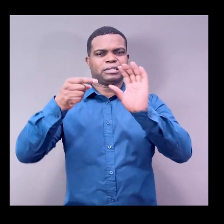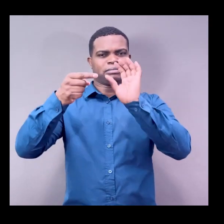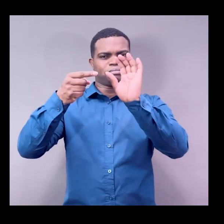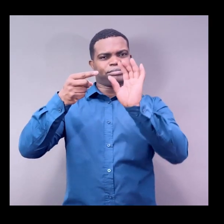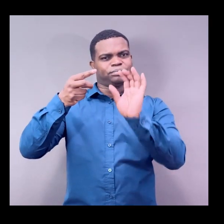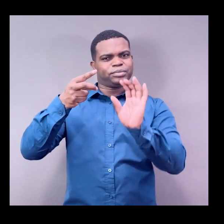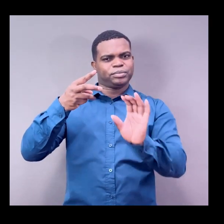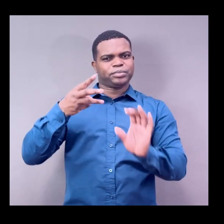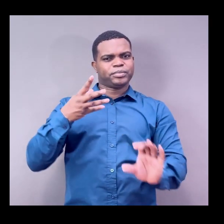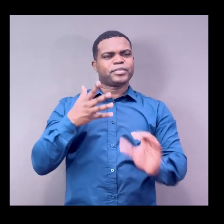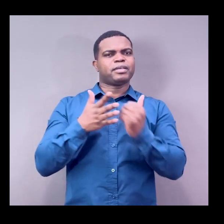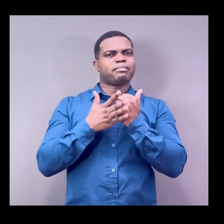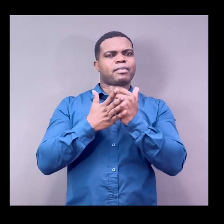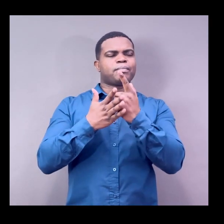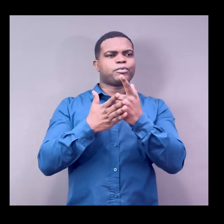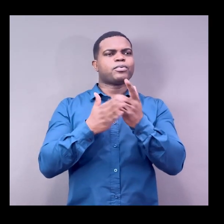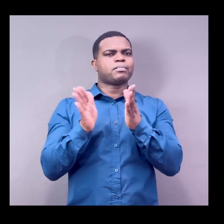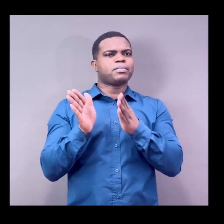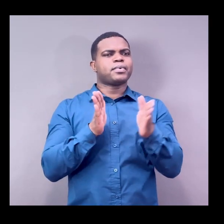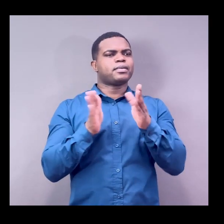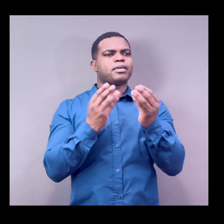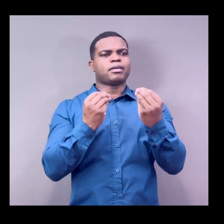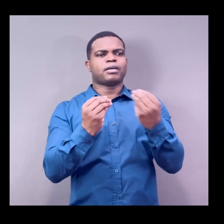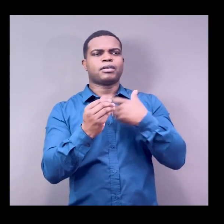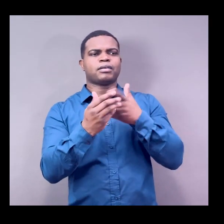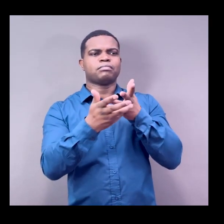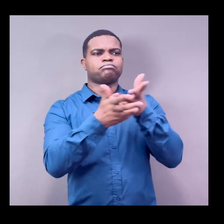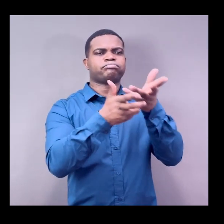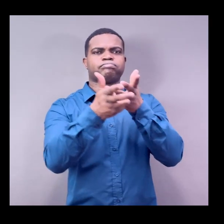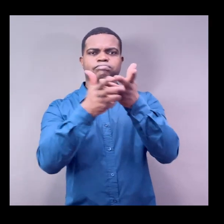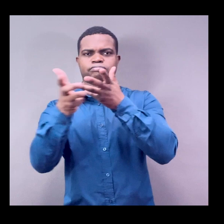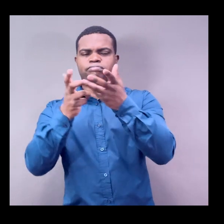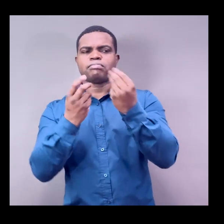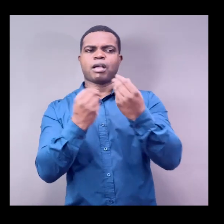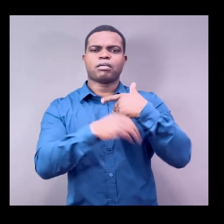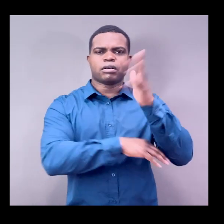that you will be able